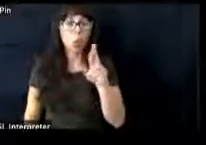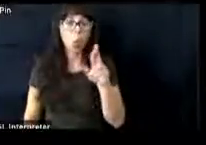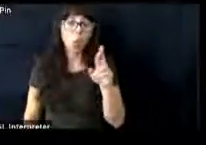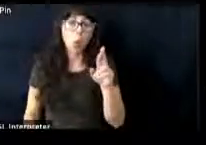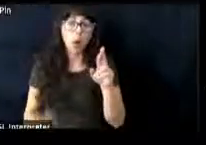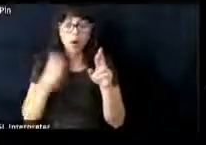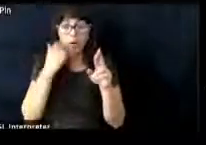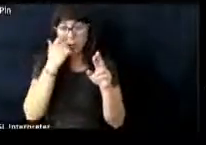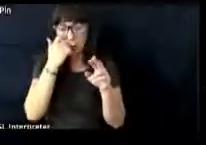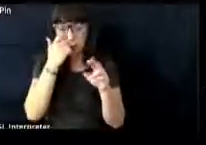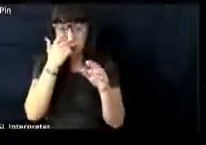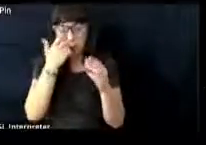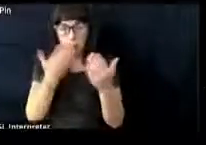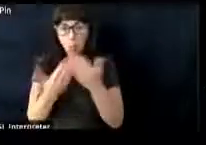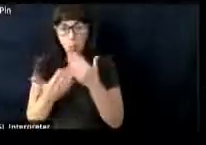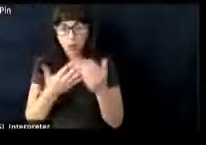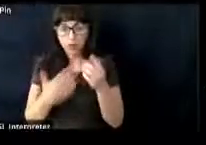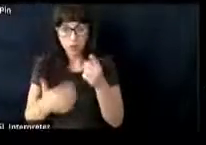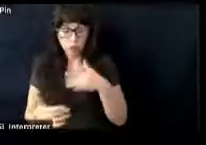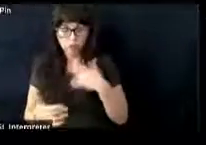most influential voter bloc.